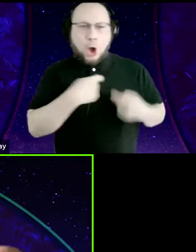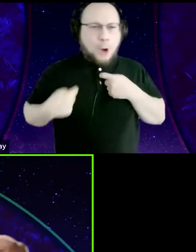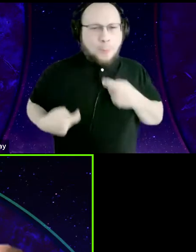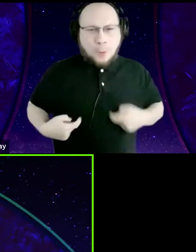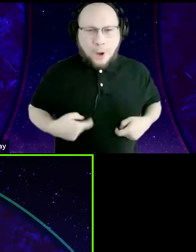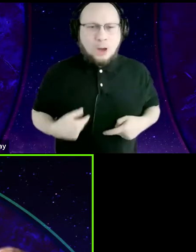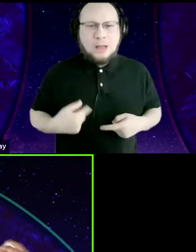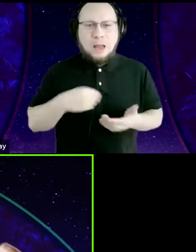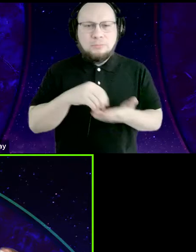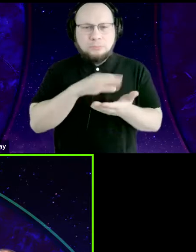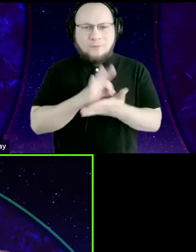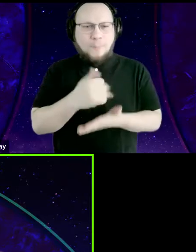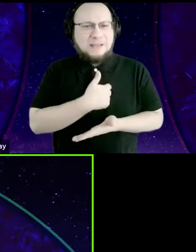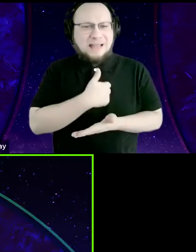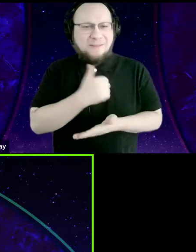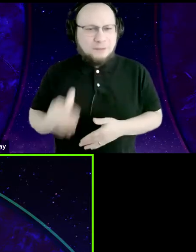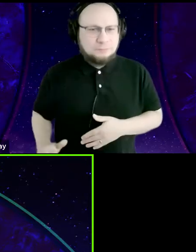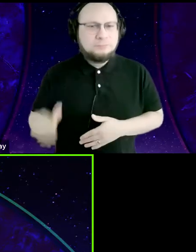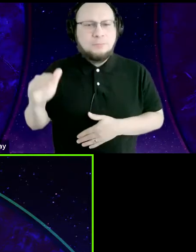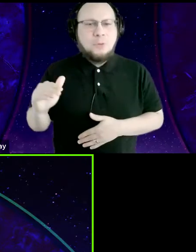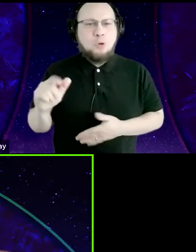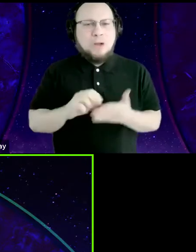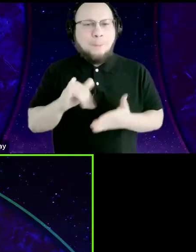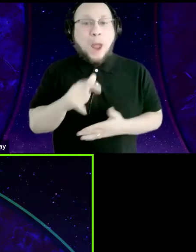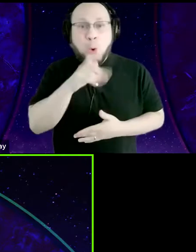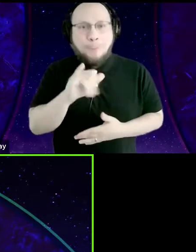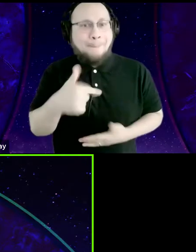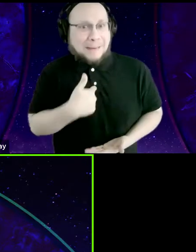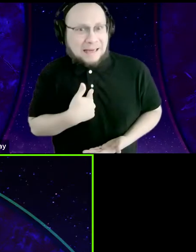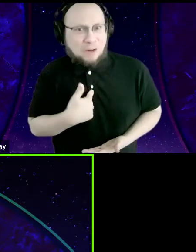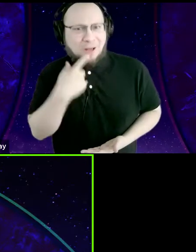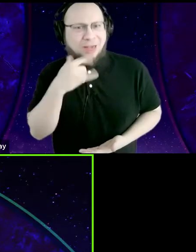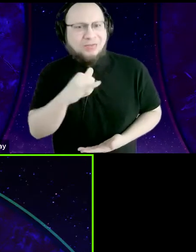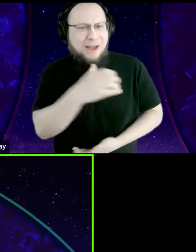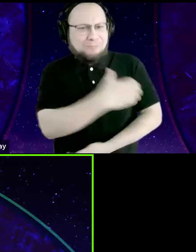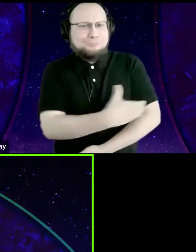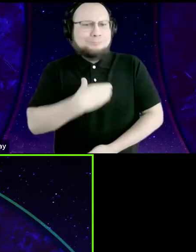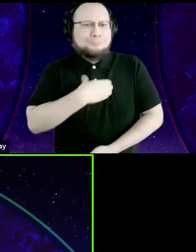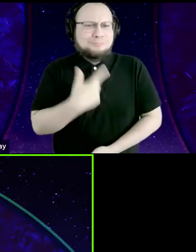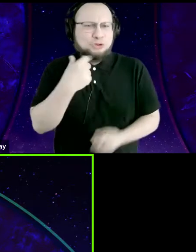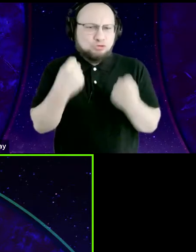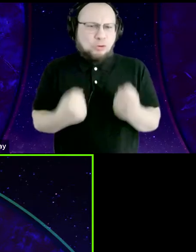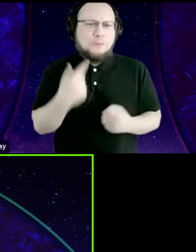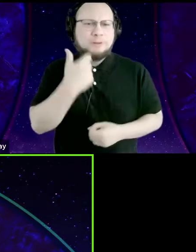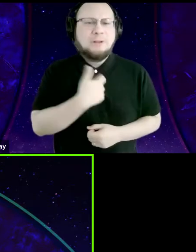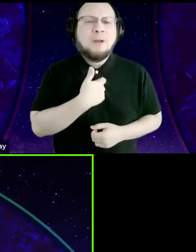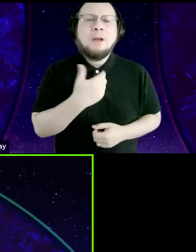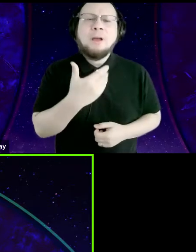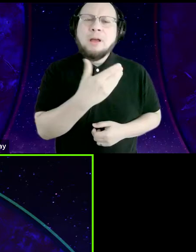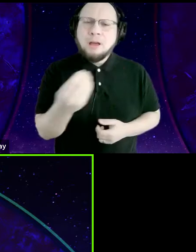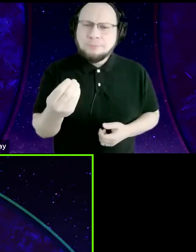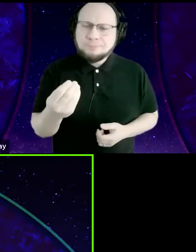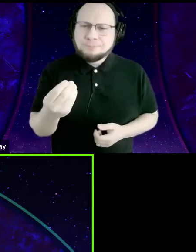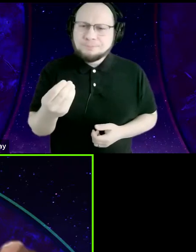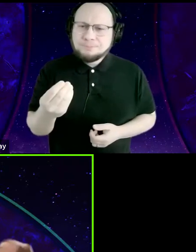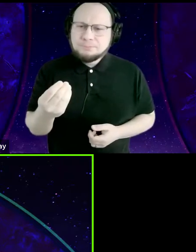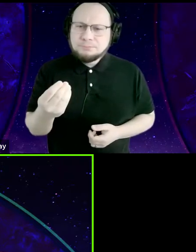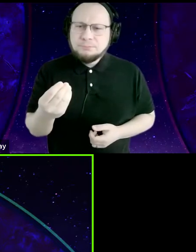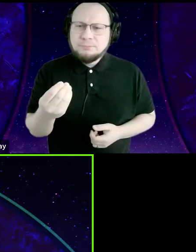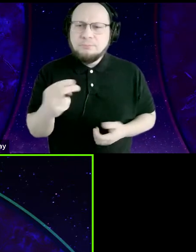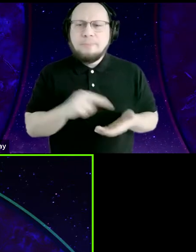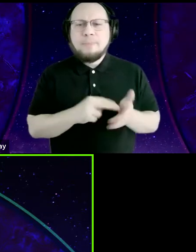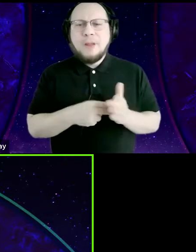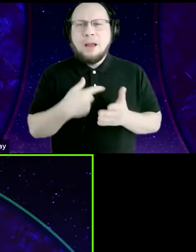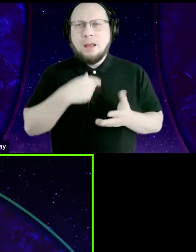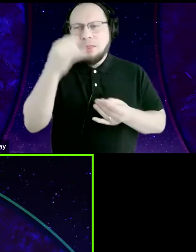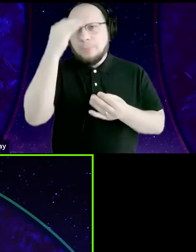written record of myself in my own hand. And that was super powerful. And it also then made me